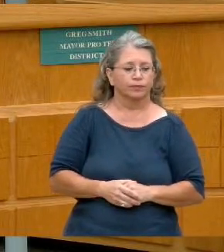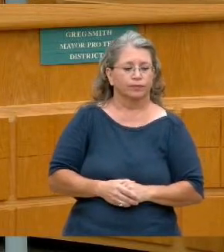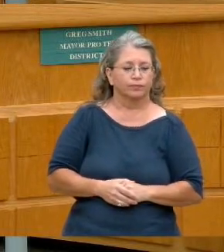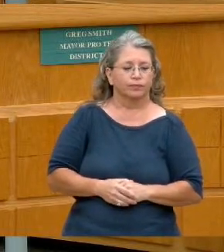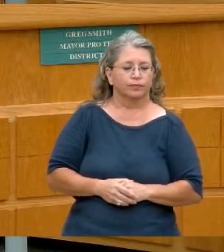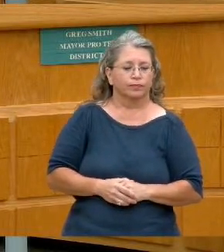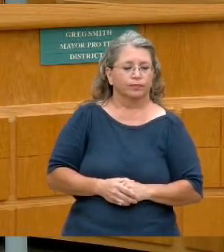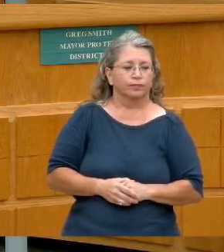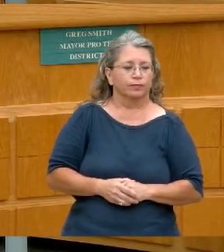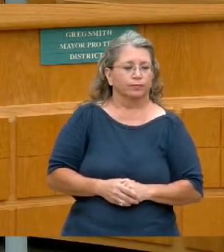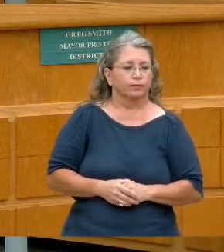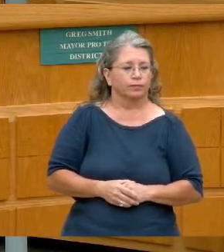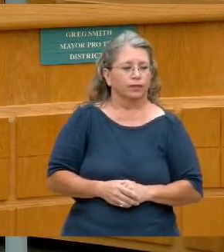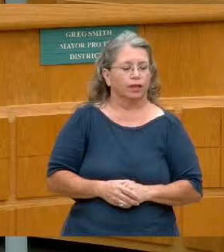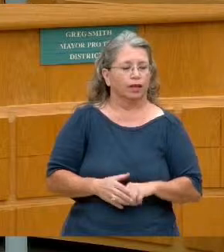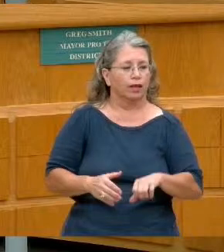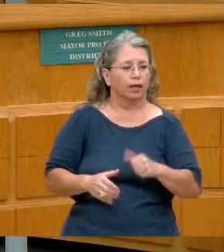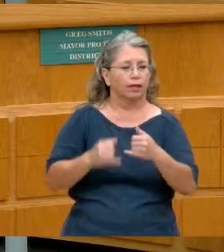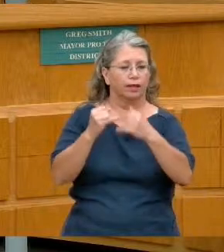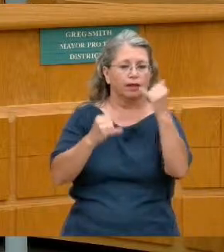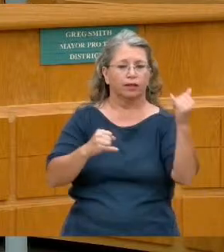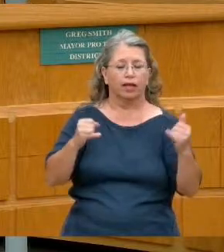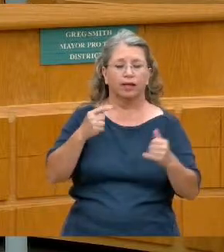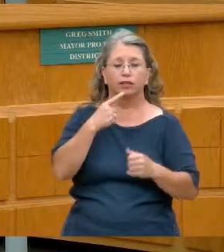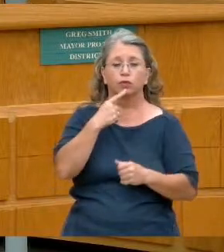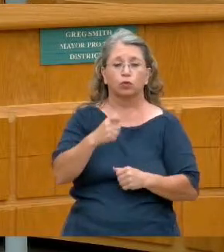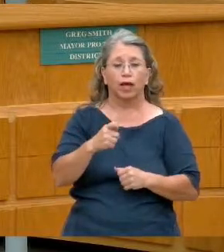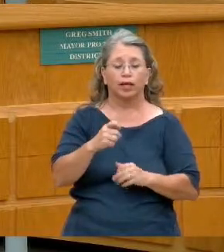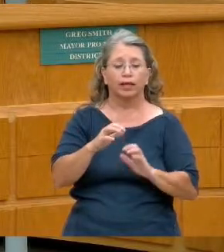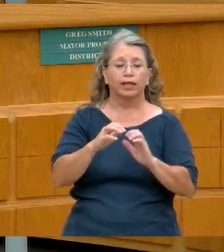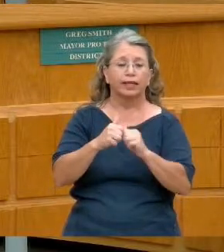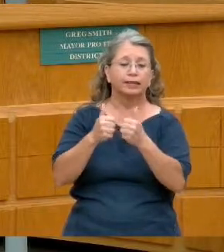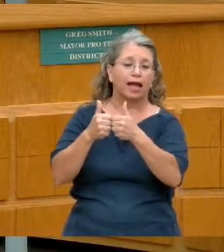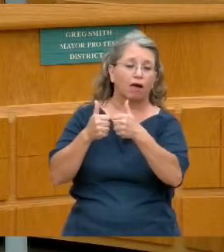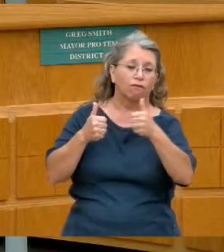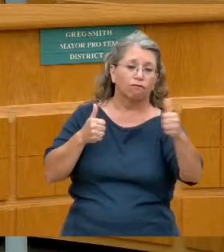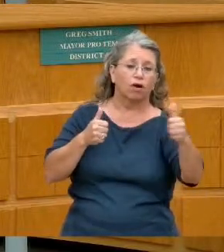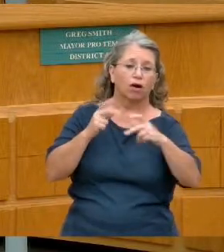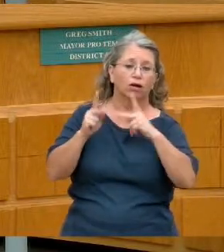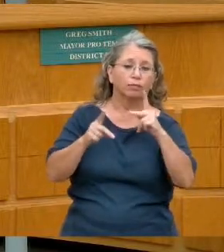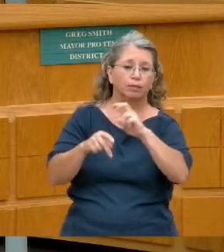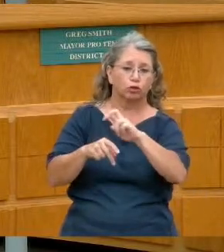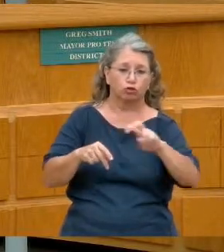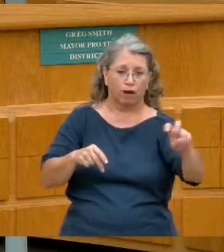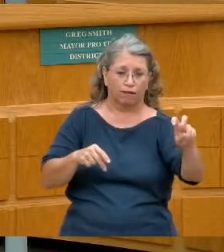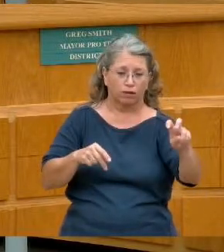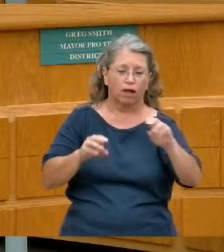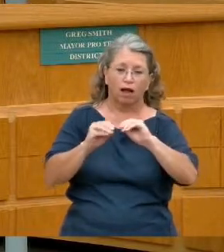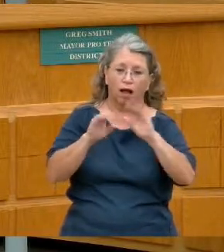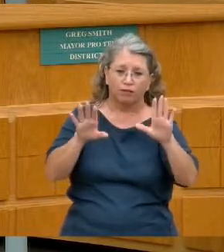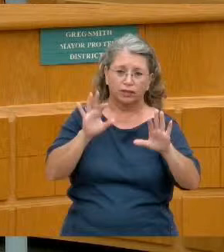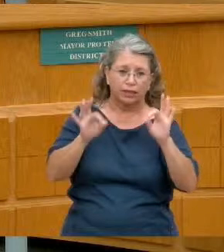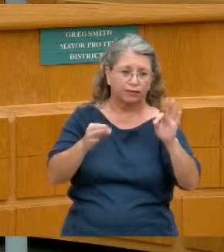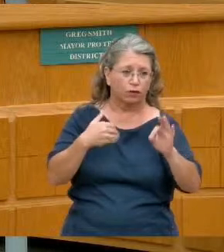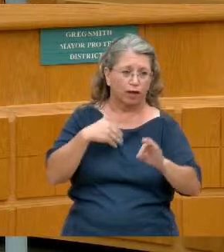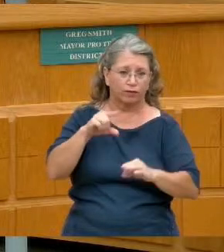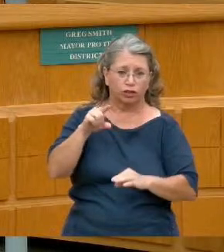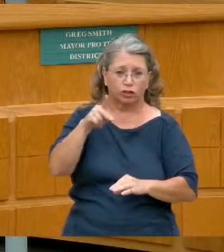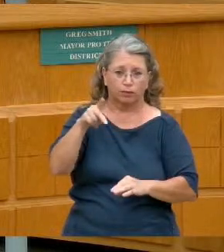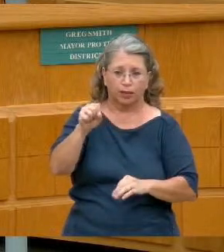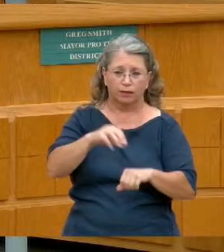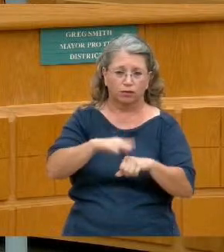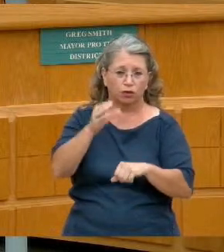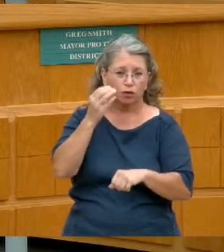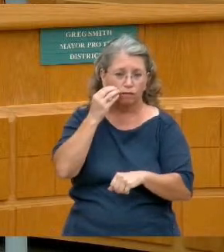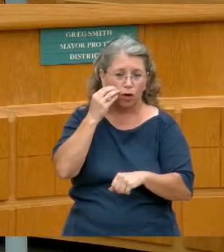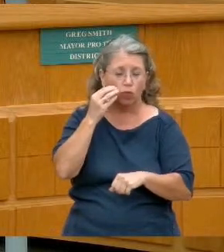one that's here is the red, is distance traveled. Obviously, if you have a GPS attached to your phone, which most of us do, it can